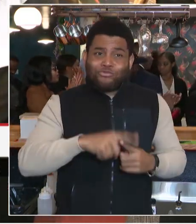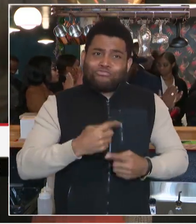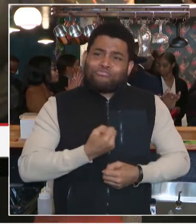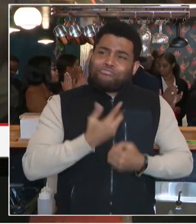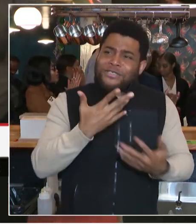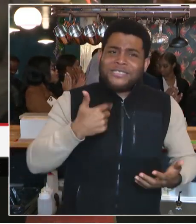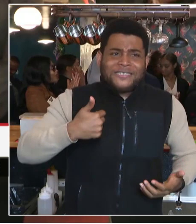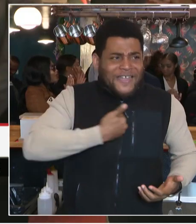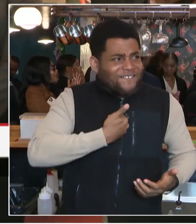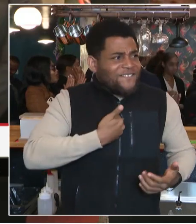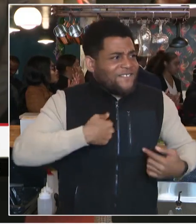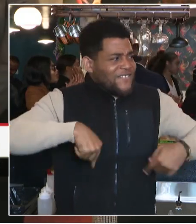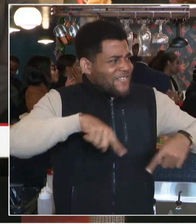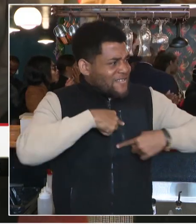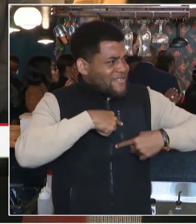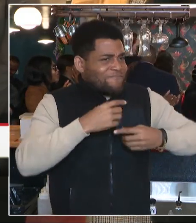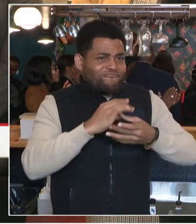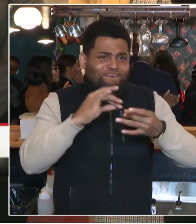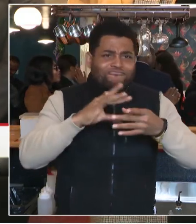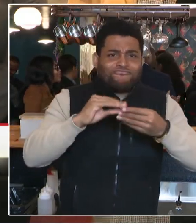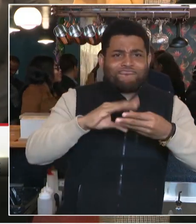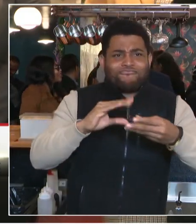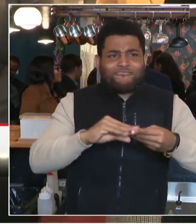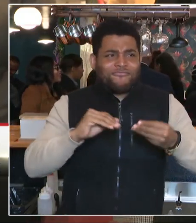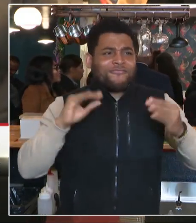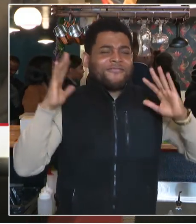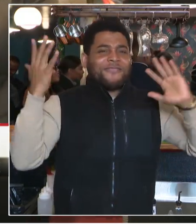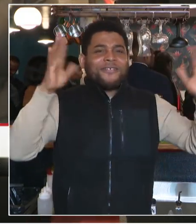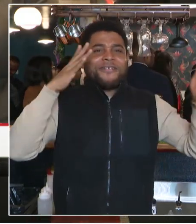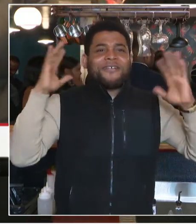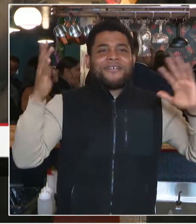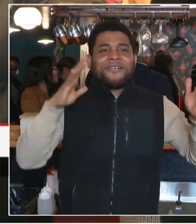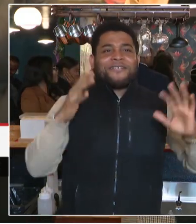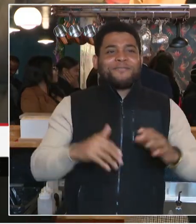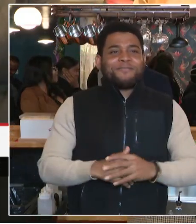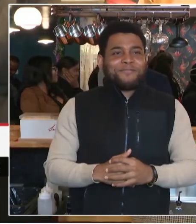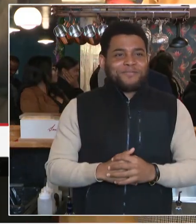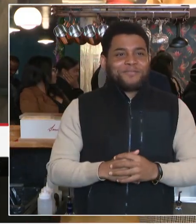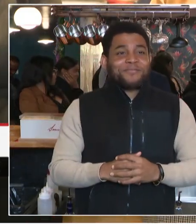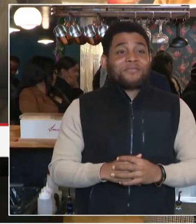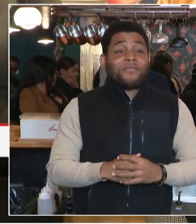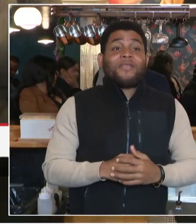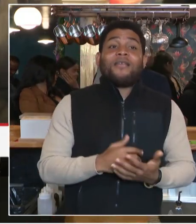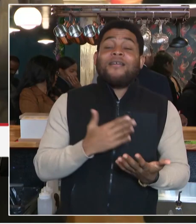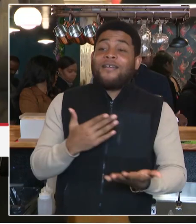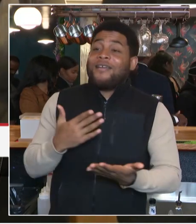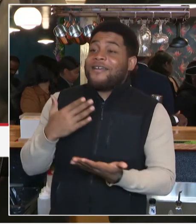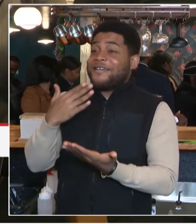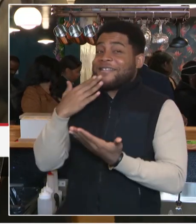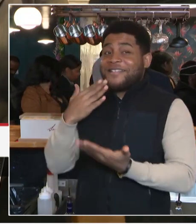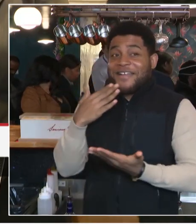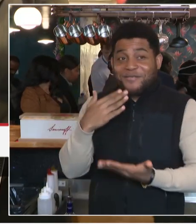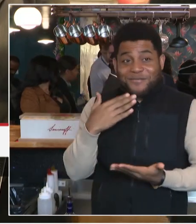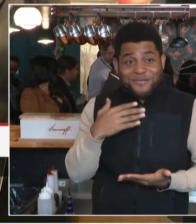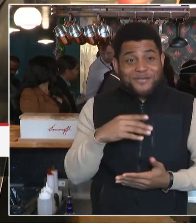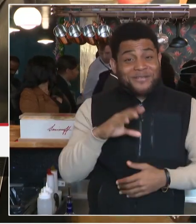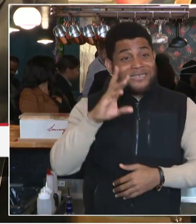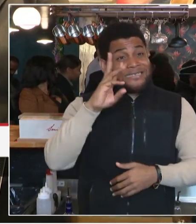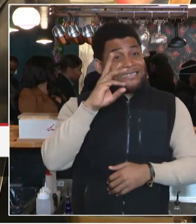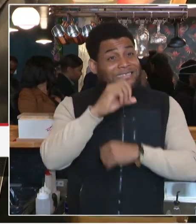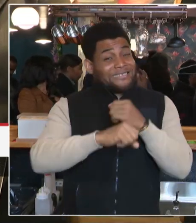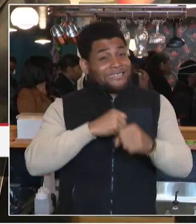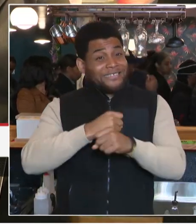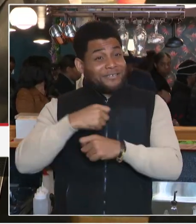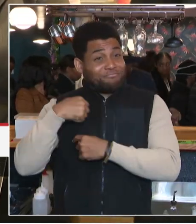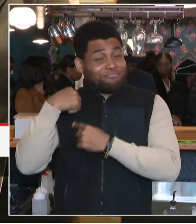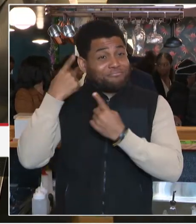All right, I like that. 6 years and counting. And I dare say that we have many more black restaurants in D.C.